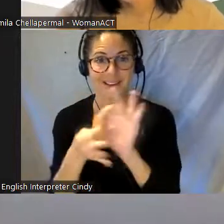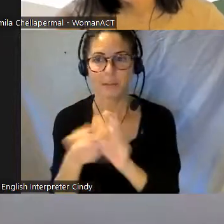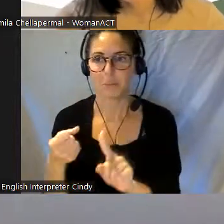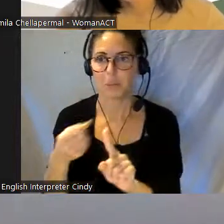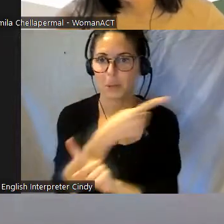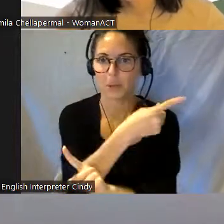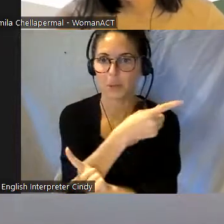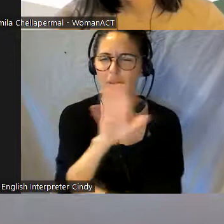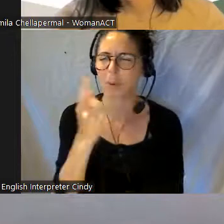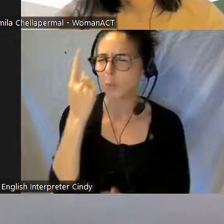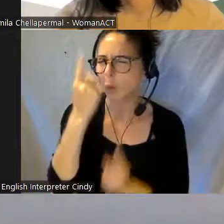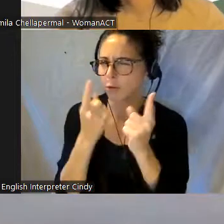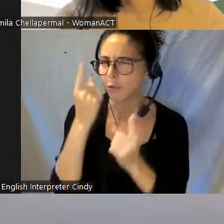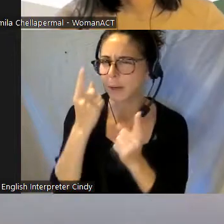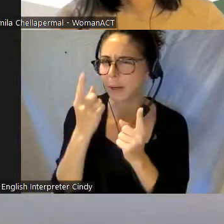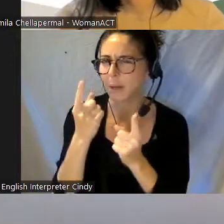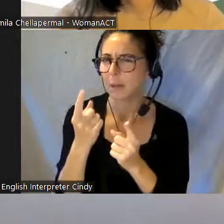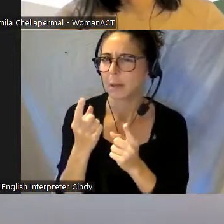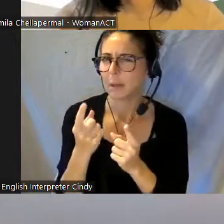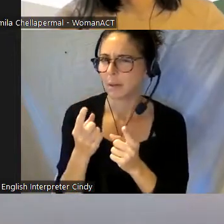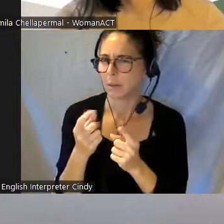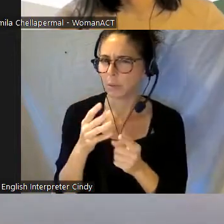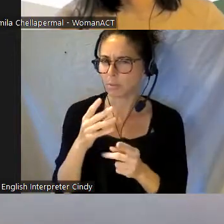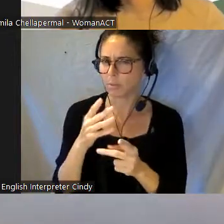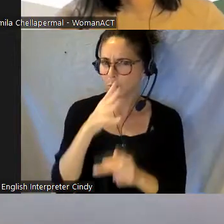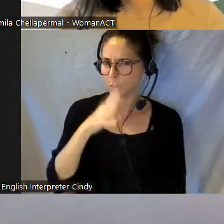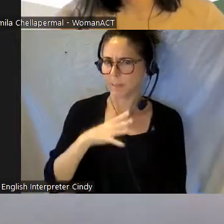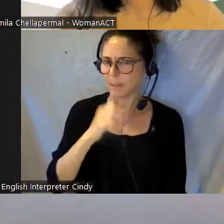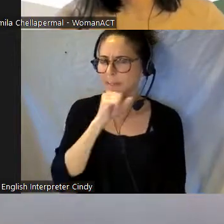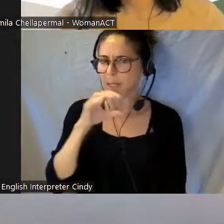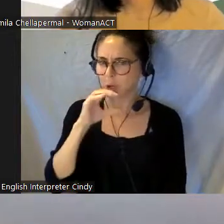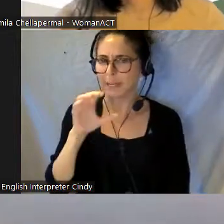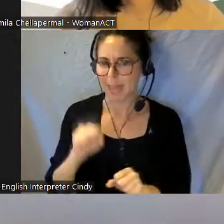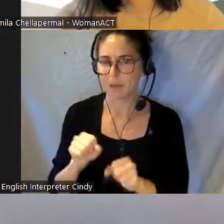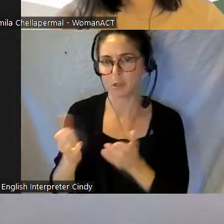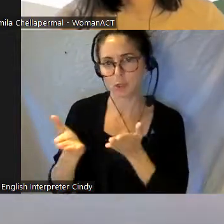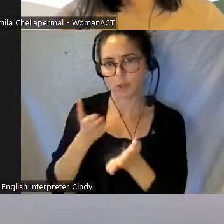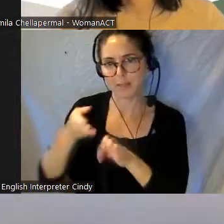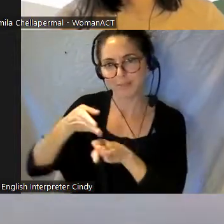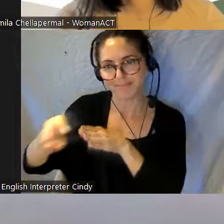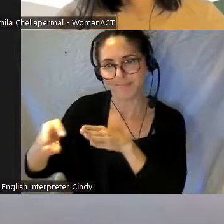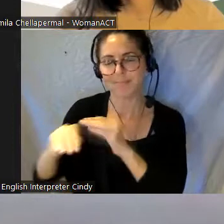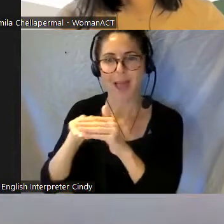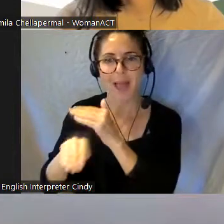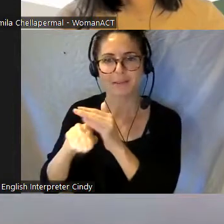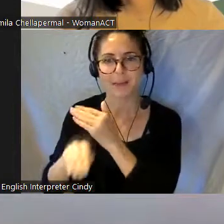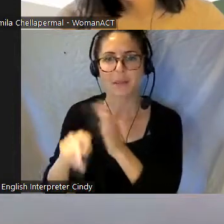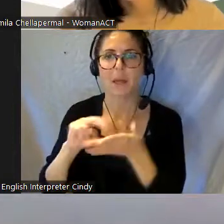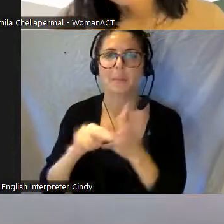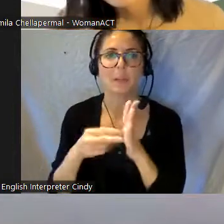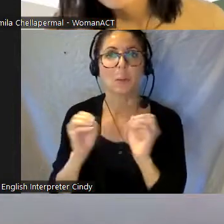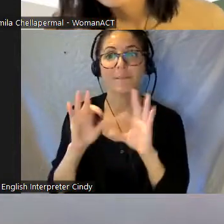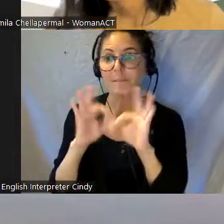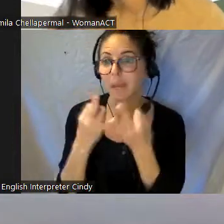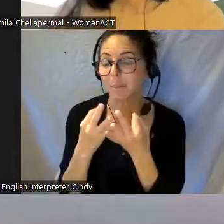that senior immigrant women can access for translation who are non-partial, or like